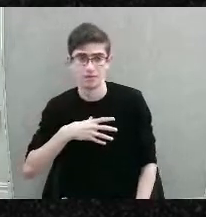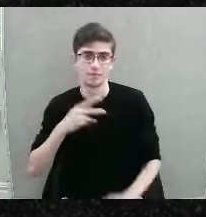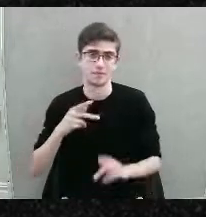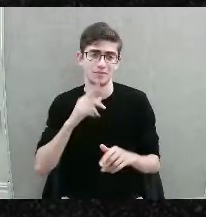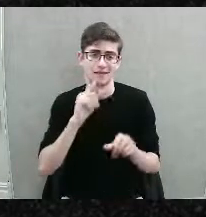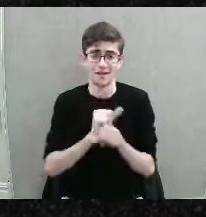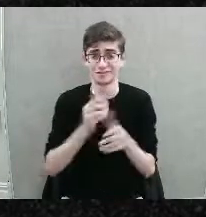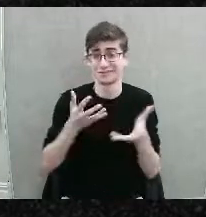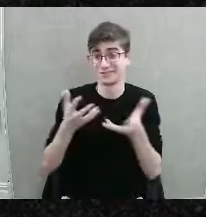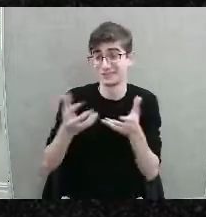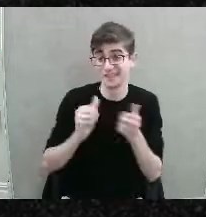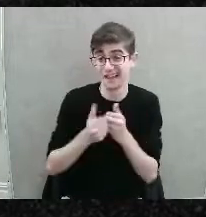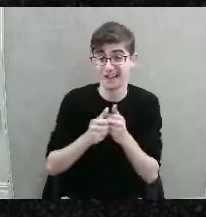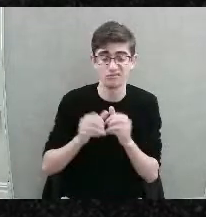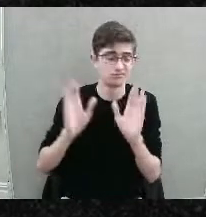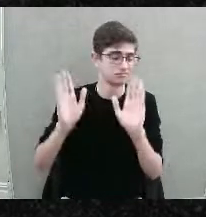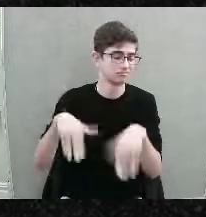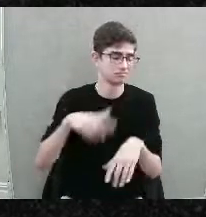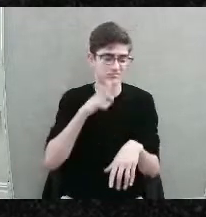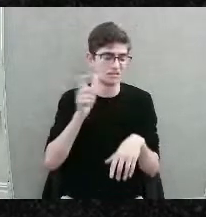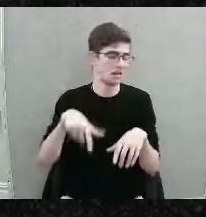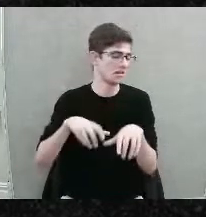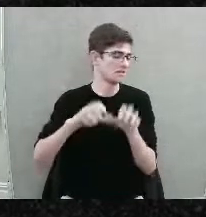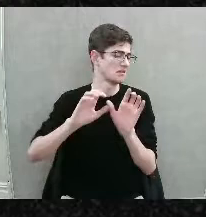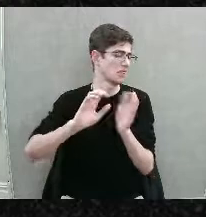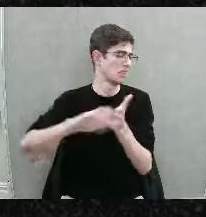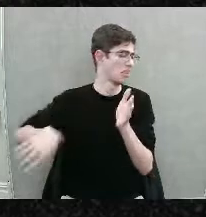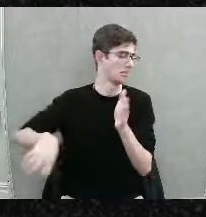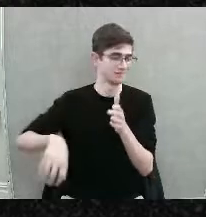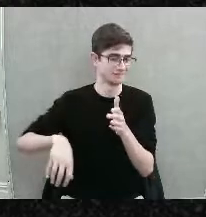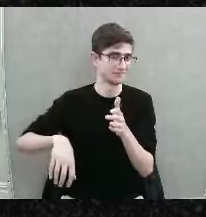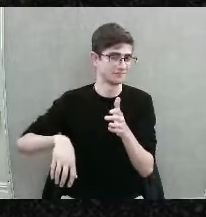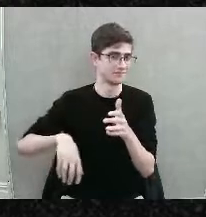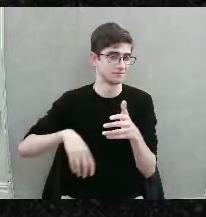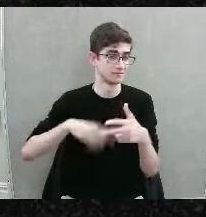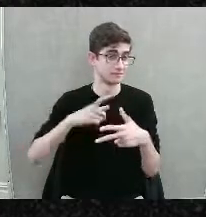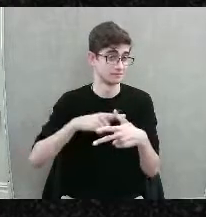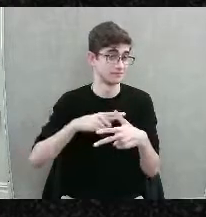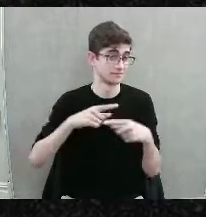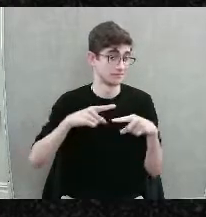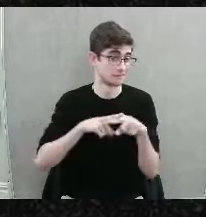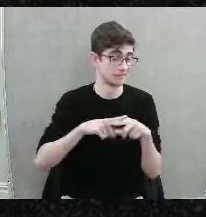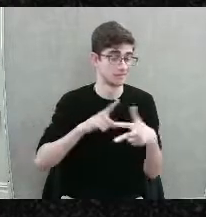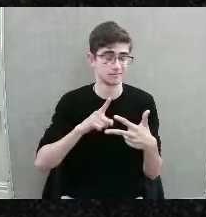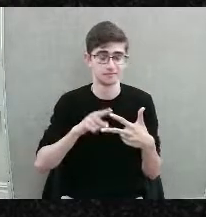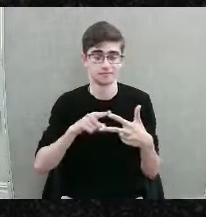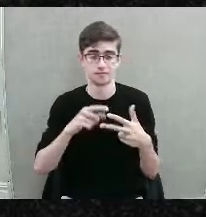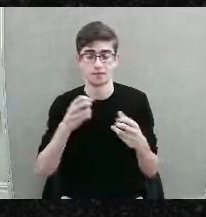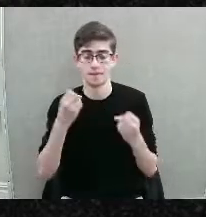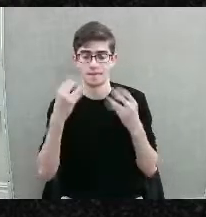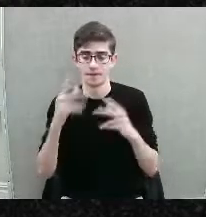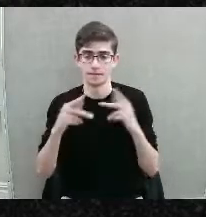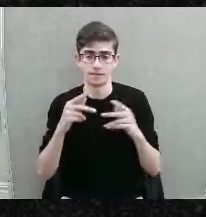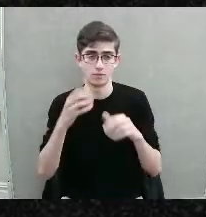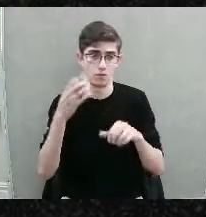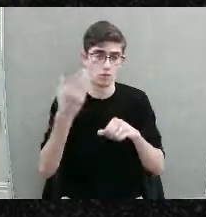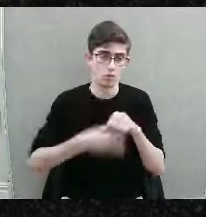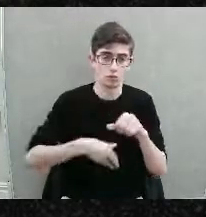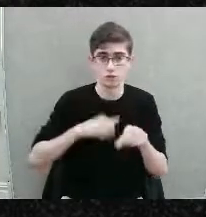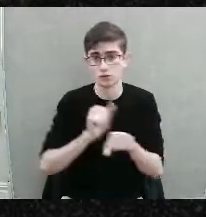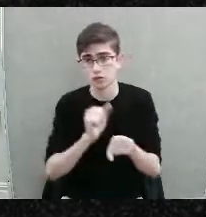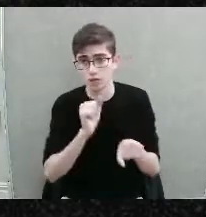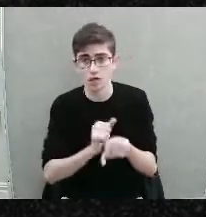disposable, right? Paradox one. Paradox two, while vast numbers of people became unemployed and faced conditions of food